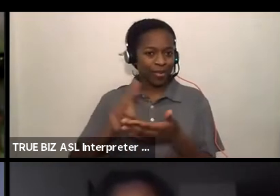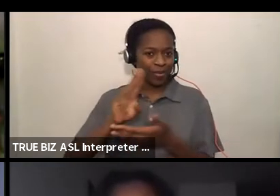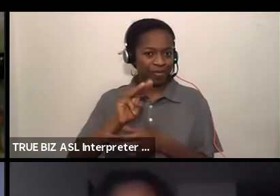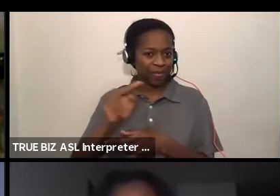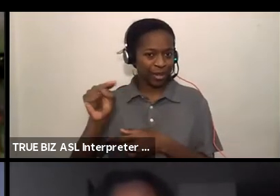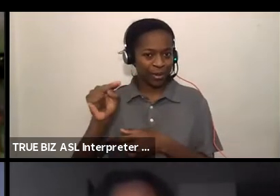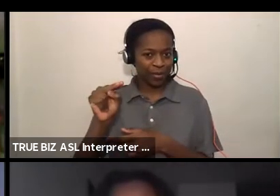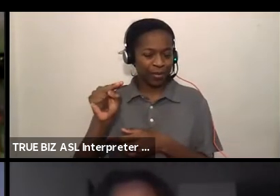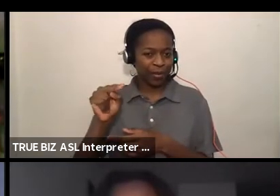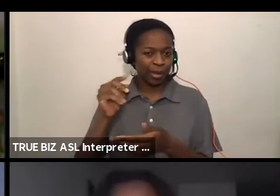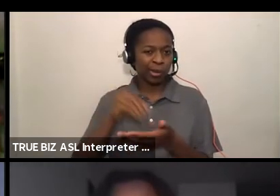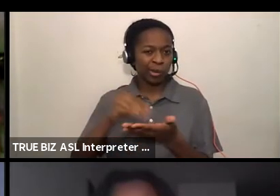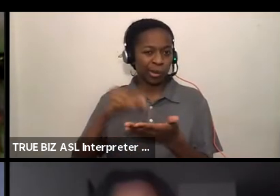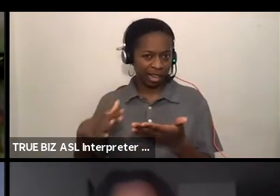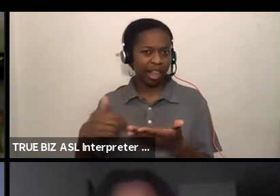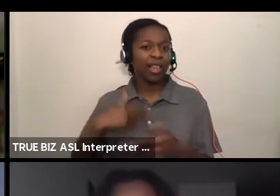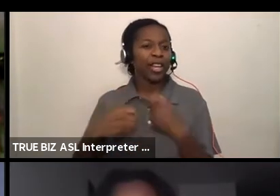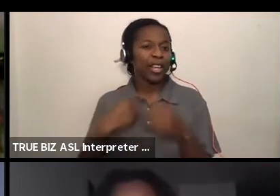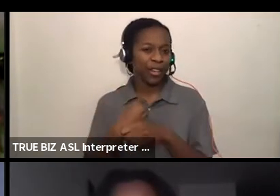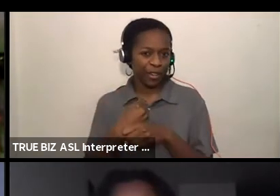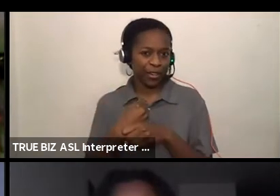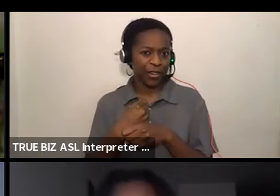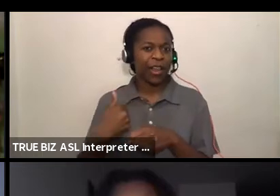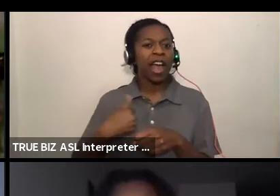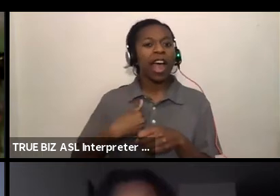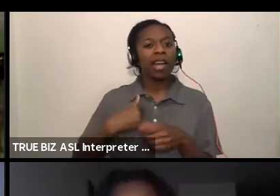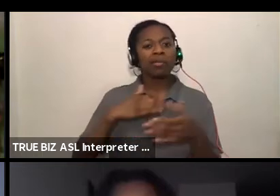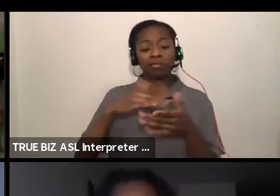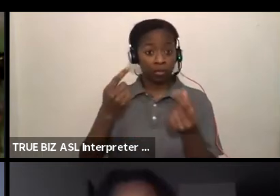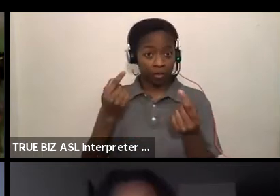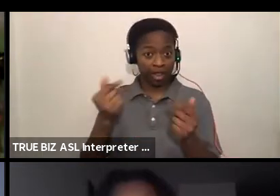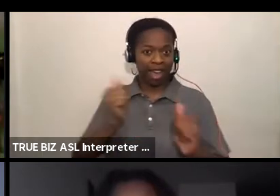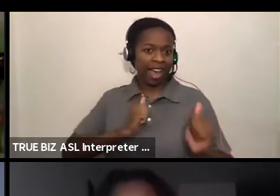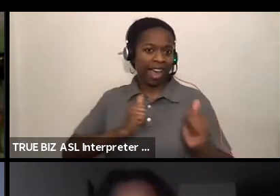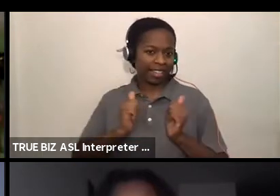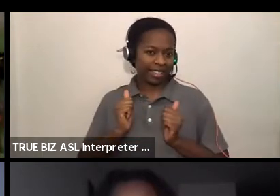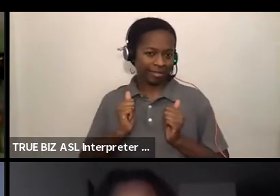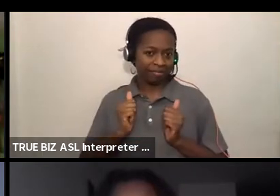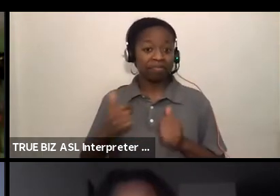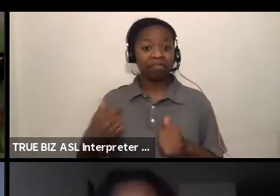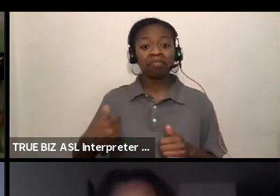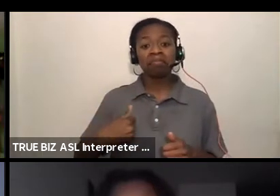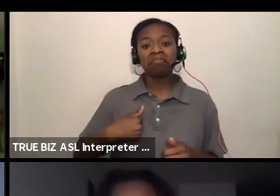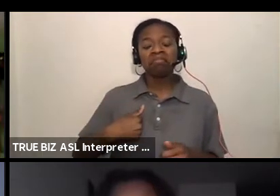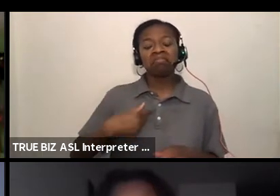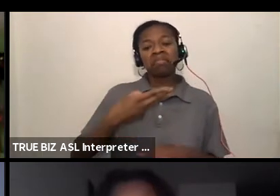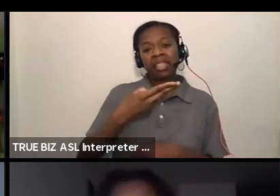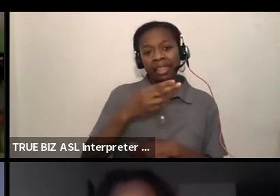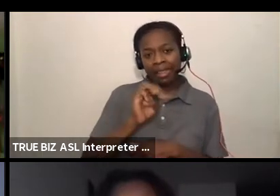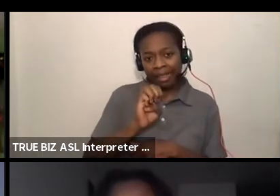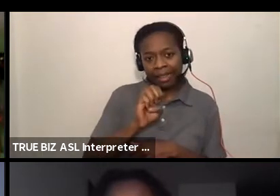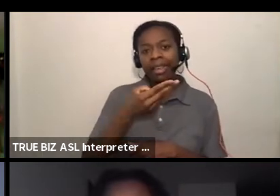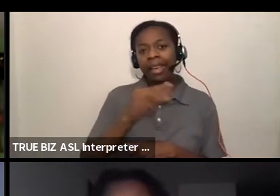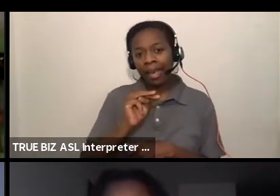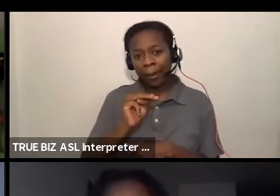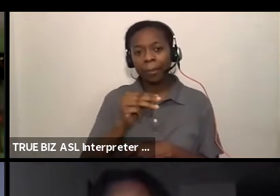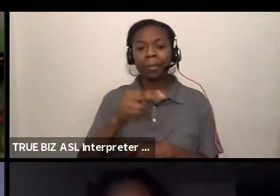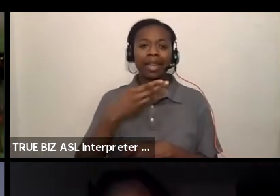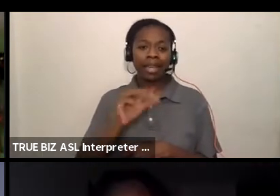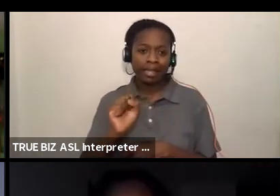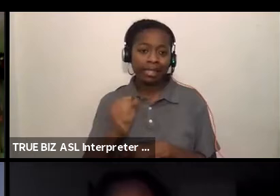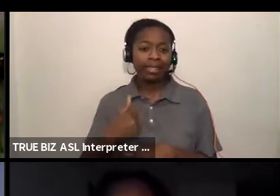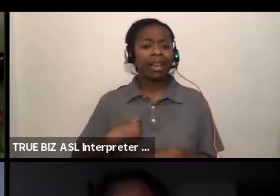And my pronouns are he, him, and I am a performance creator. I act, I write, I direct. I kind of